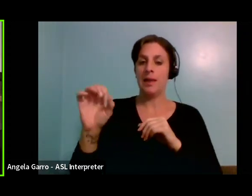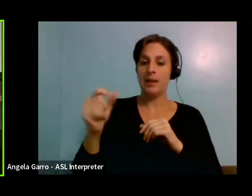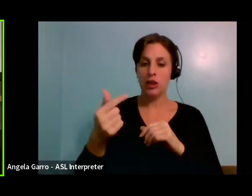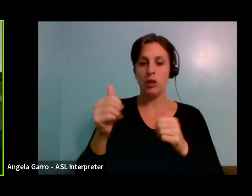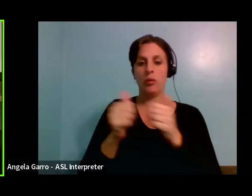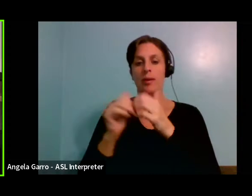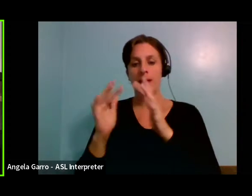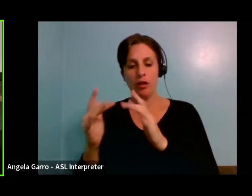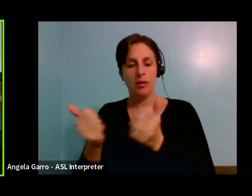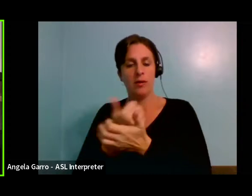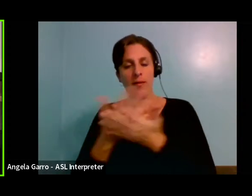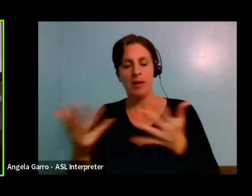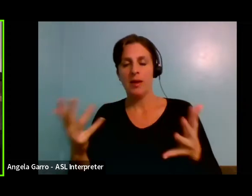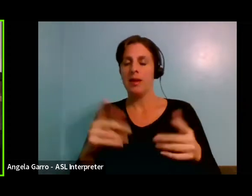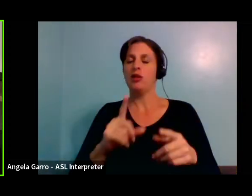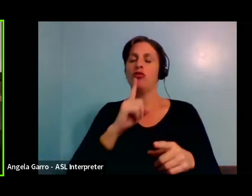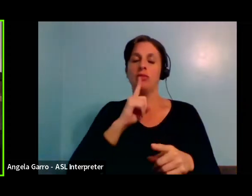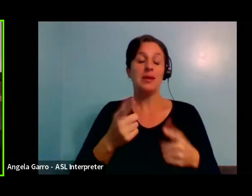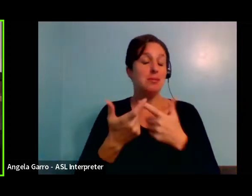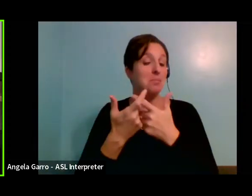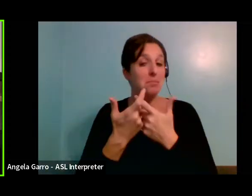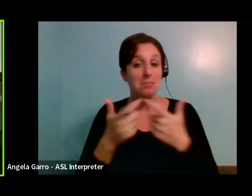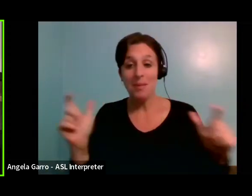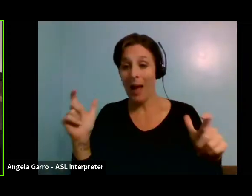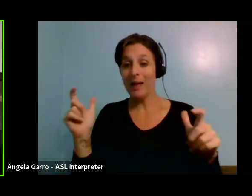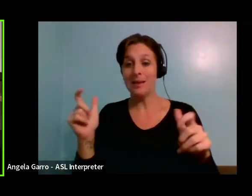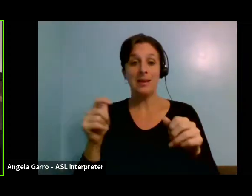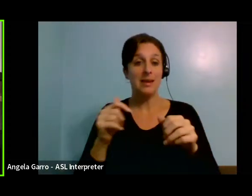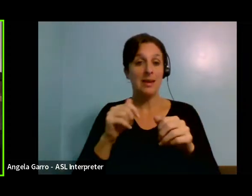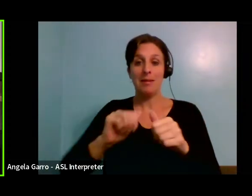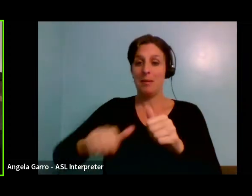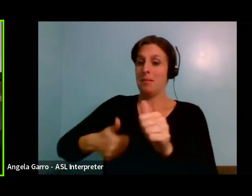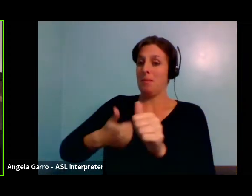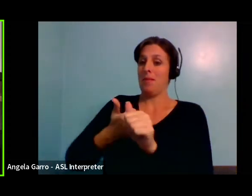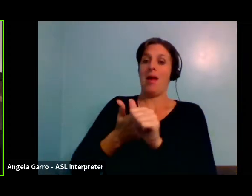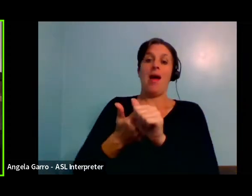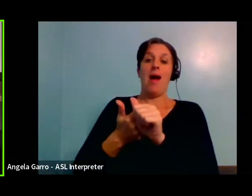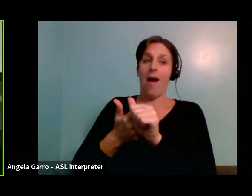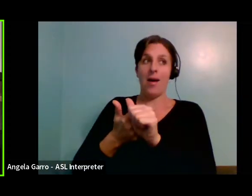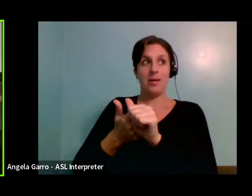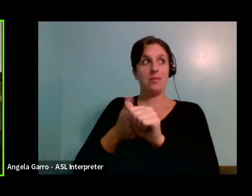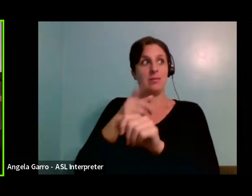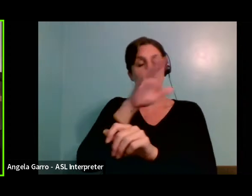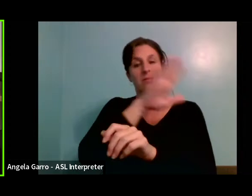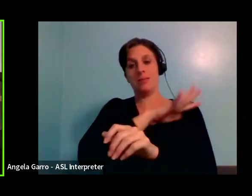and all of that. I mean, it is a massive behind the scenes scrambling.